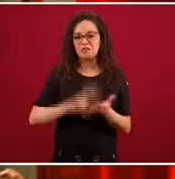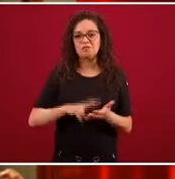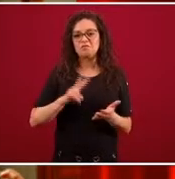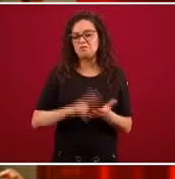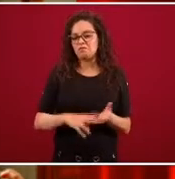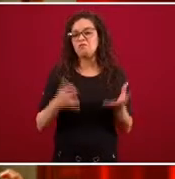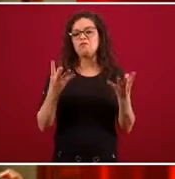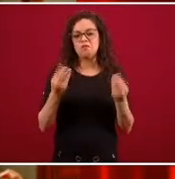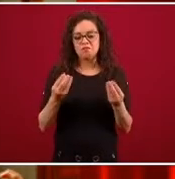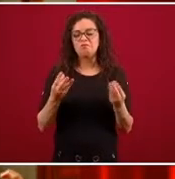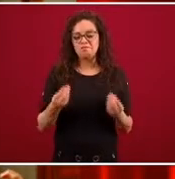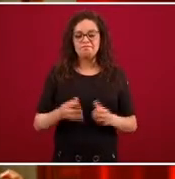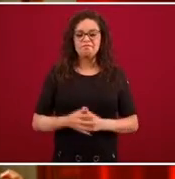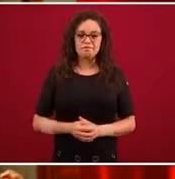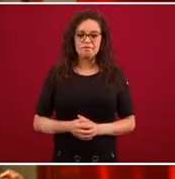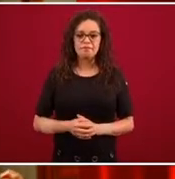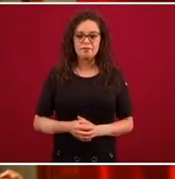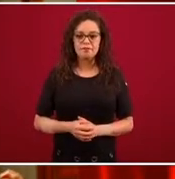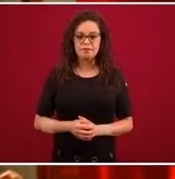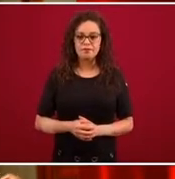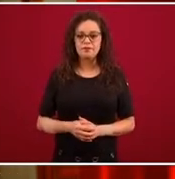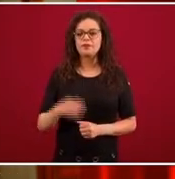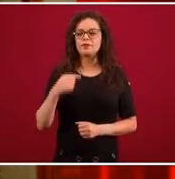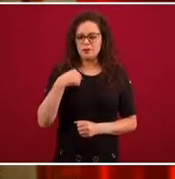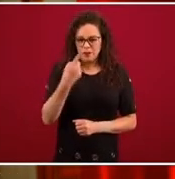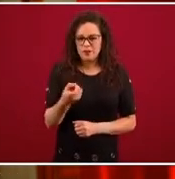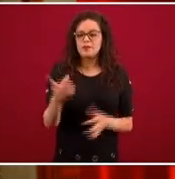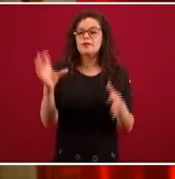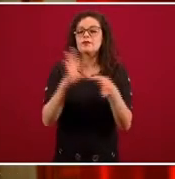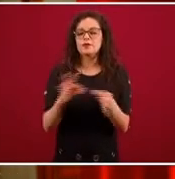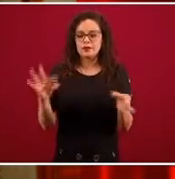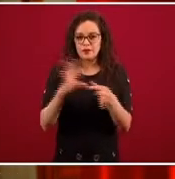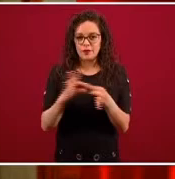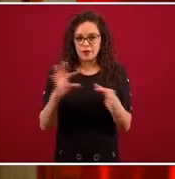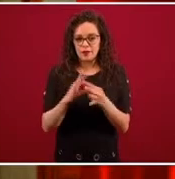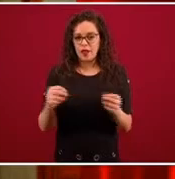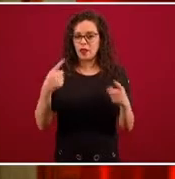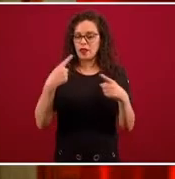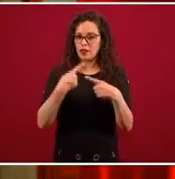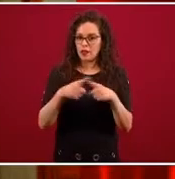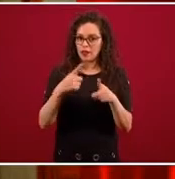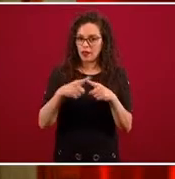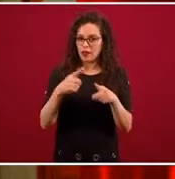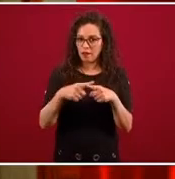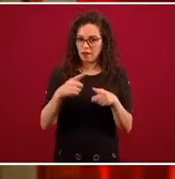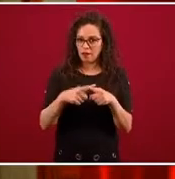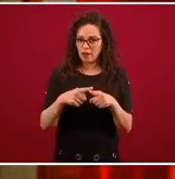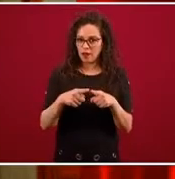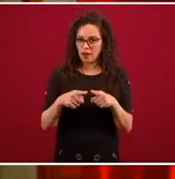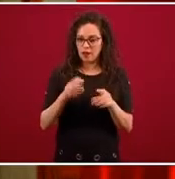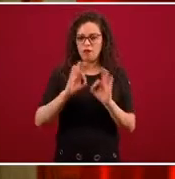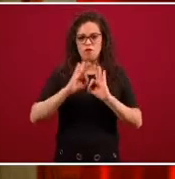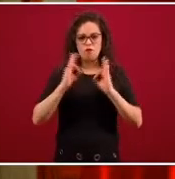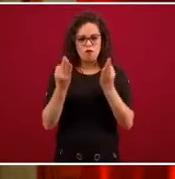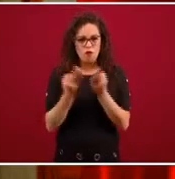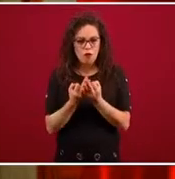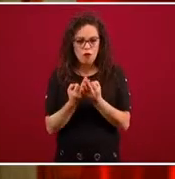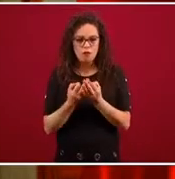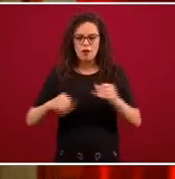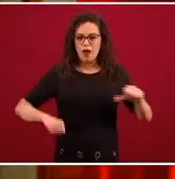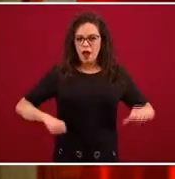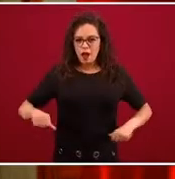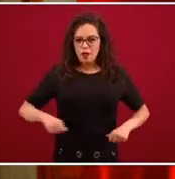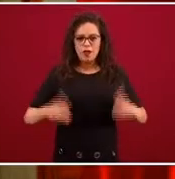Now, I would like to talk to you about some of the actions that we're taking with regard